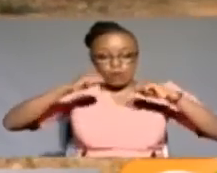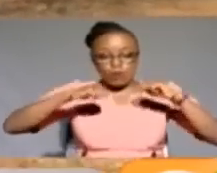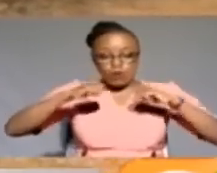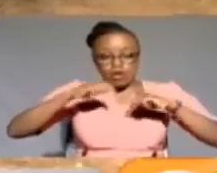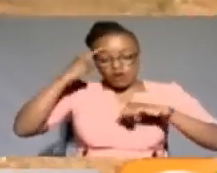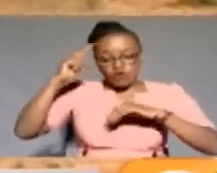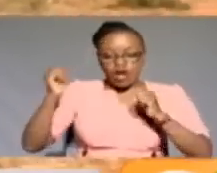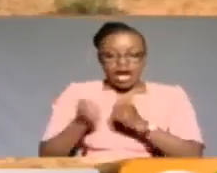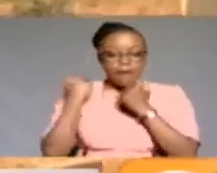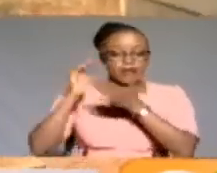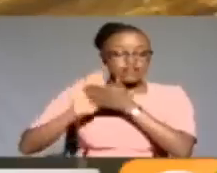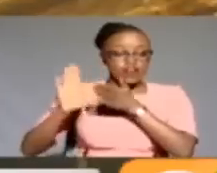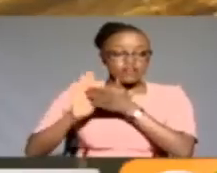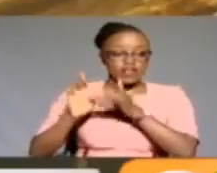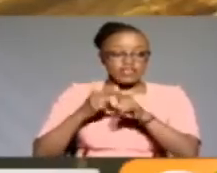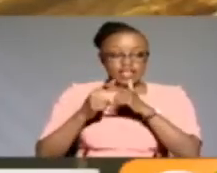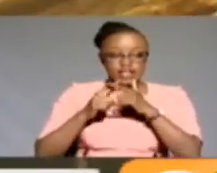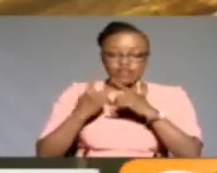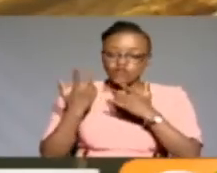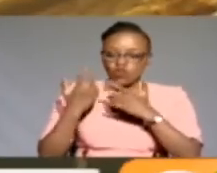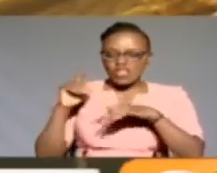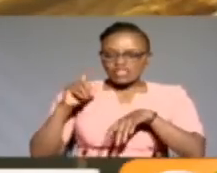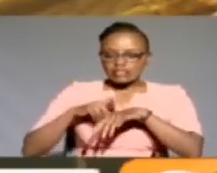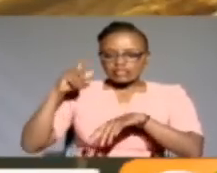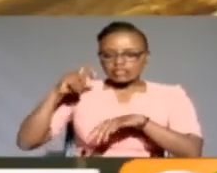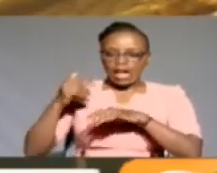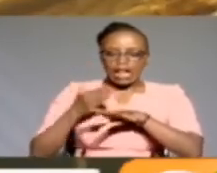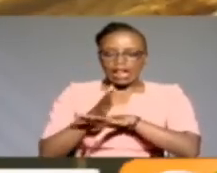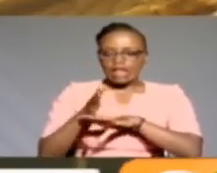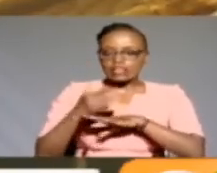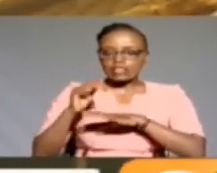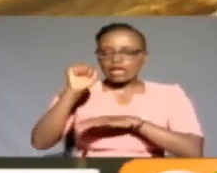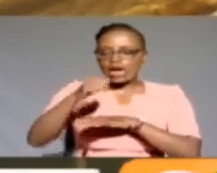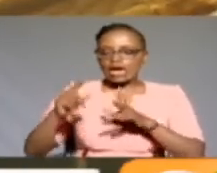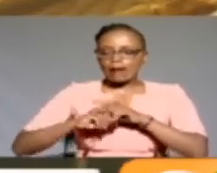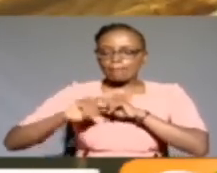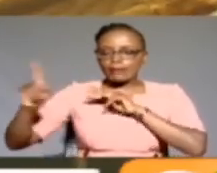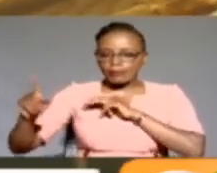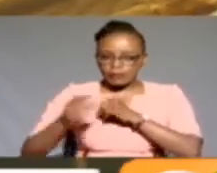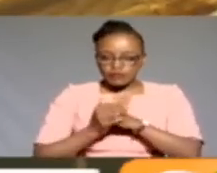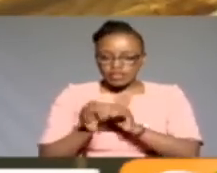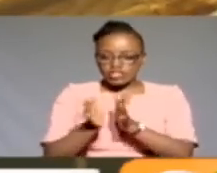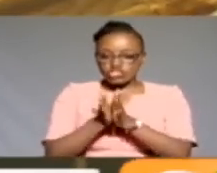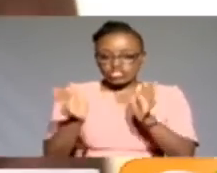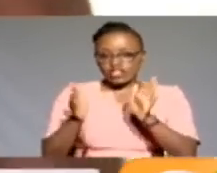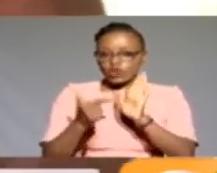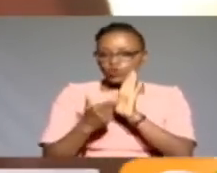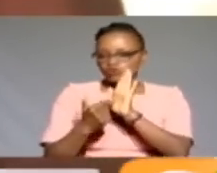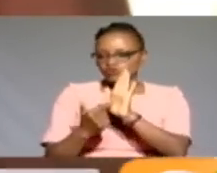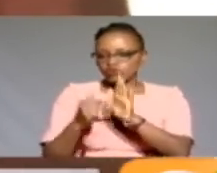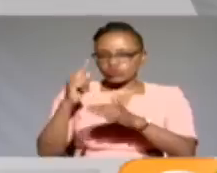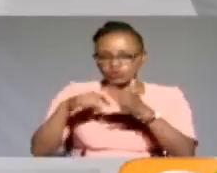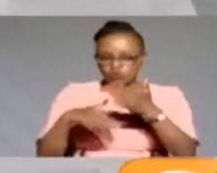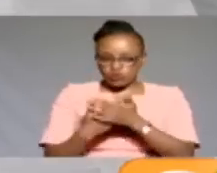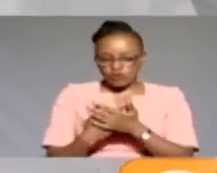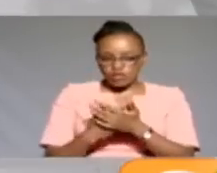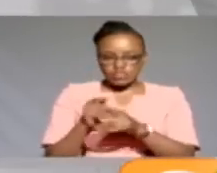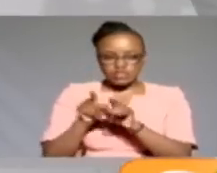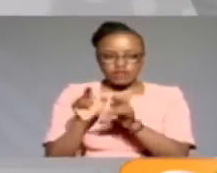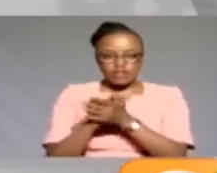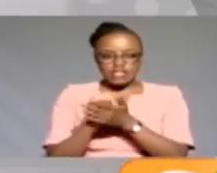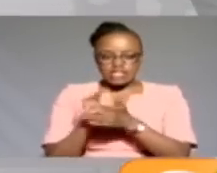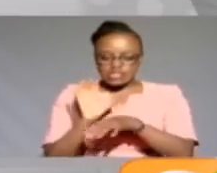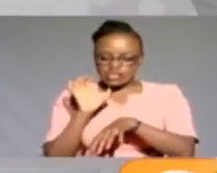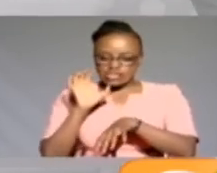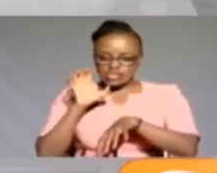strike to happen quickly and for the snake to disappear. Some of the general symptoms that show include 2 puncture wounds at bite